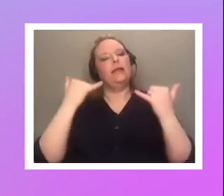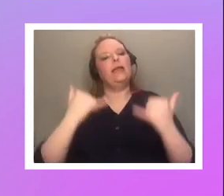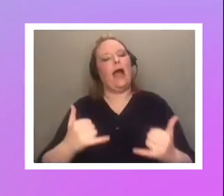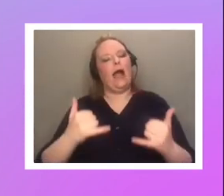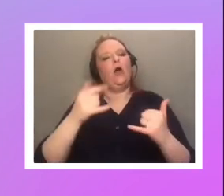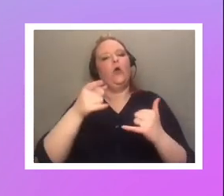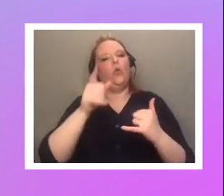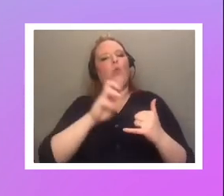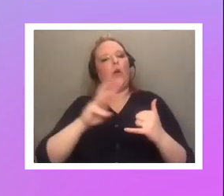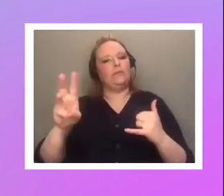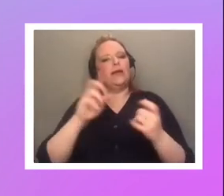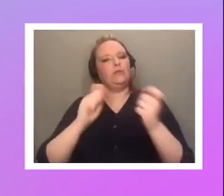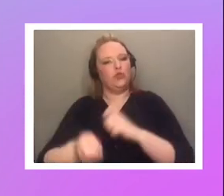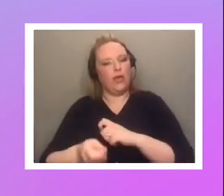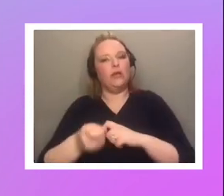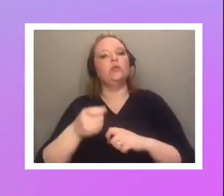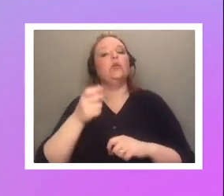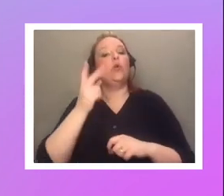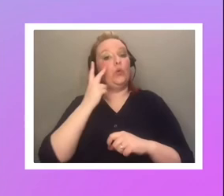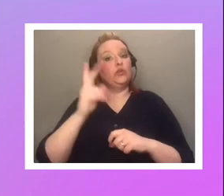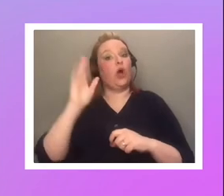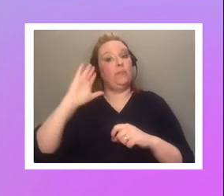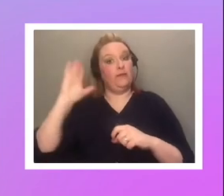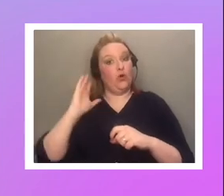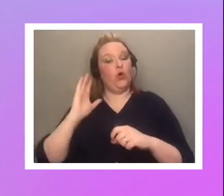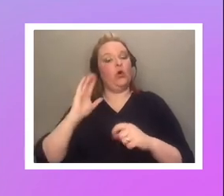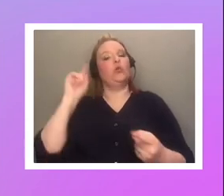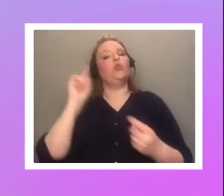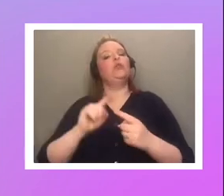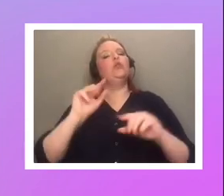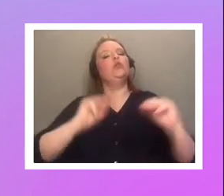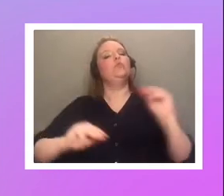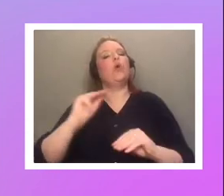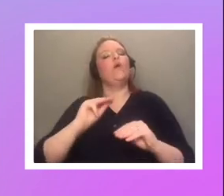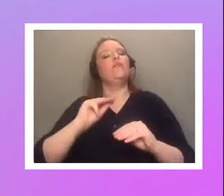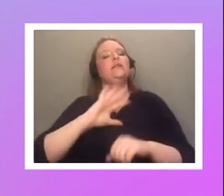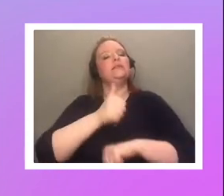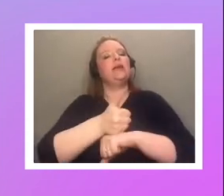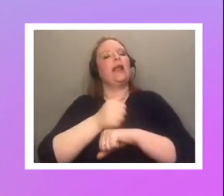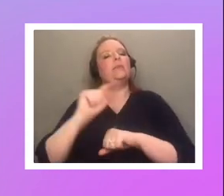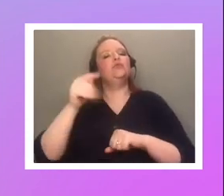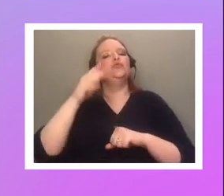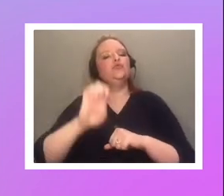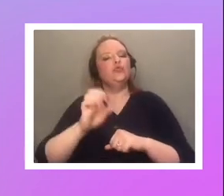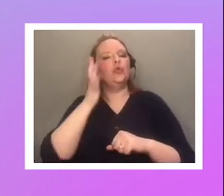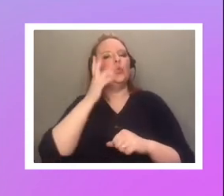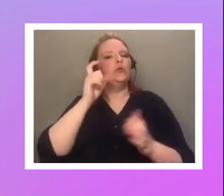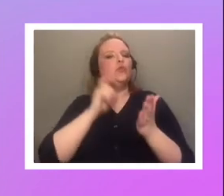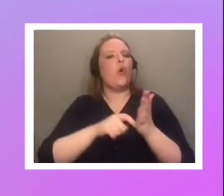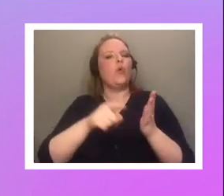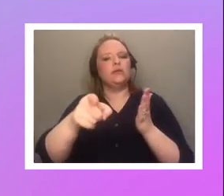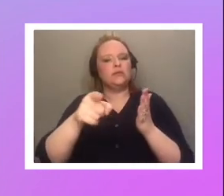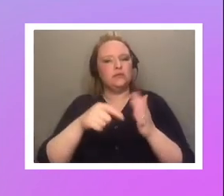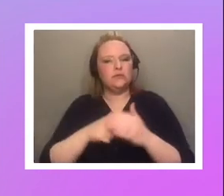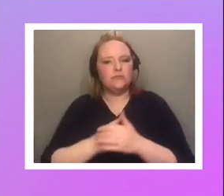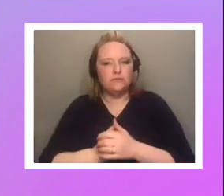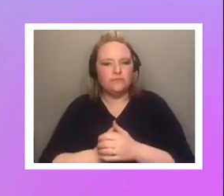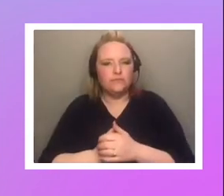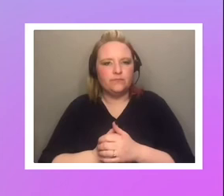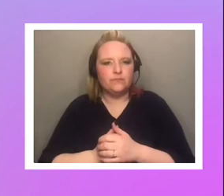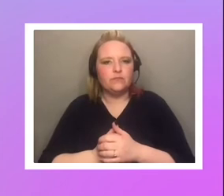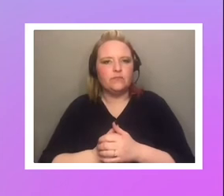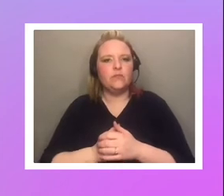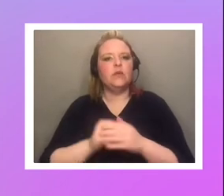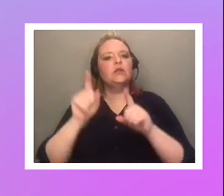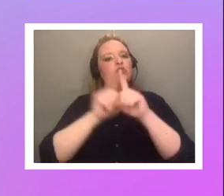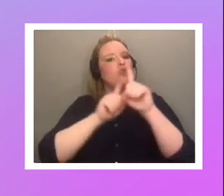So if you come to the same site that we saw earlier with reduced motion set to true, this is what you see. So we have, you know, the star